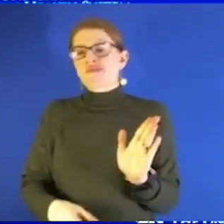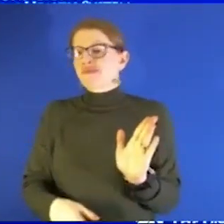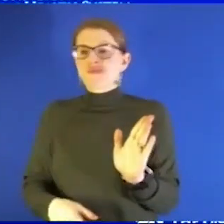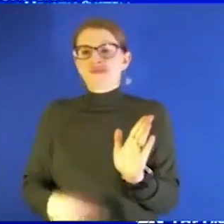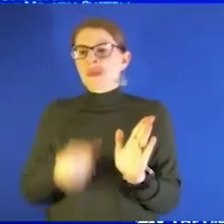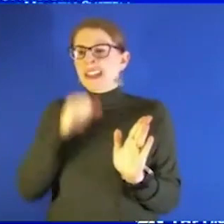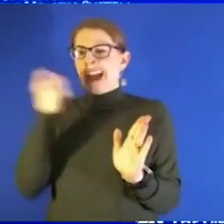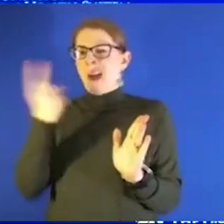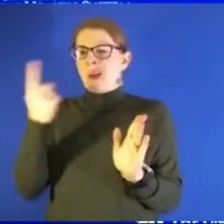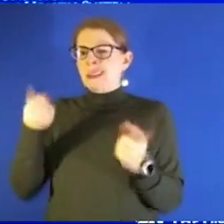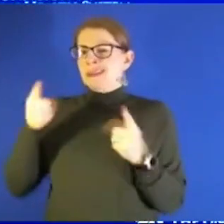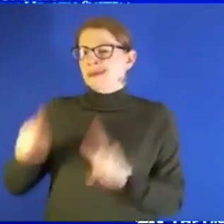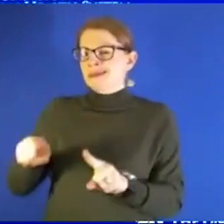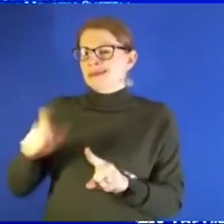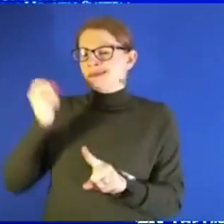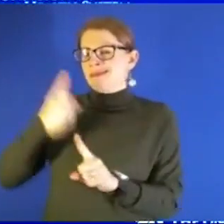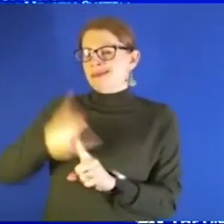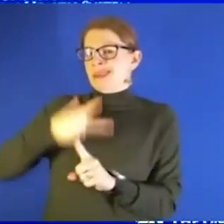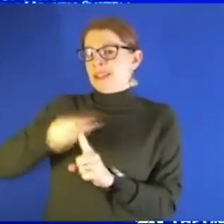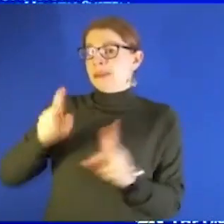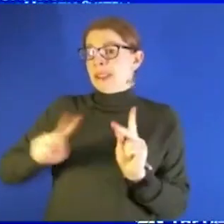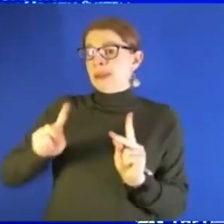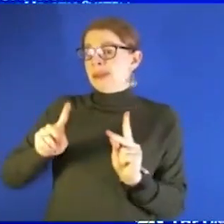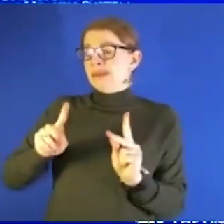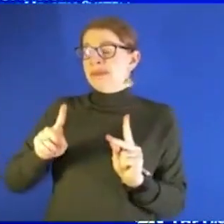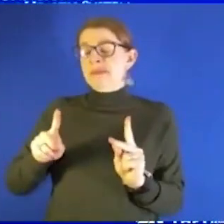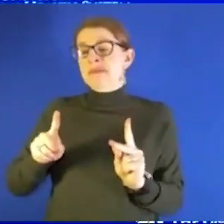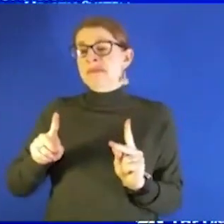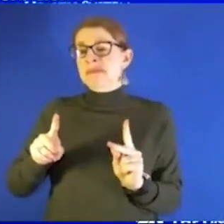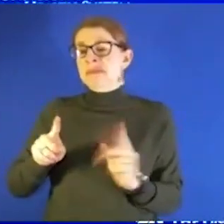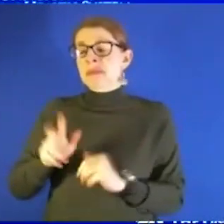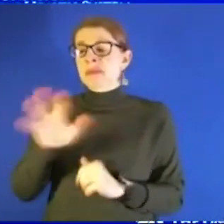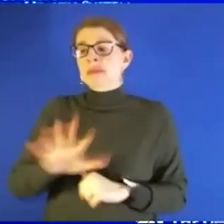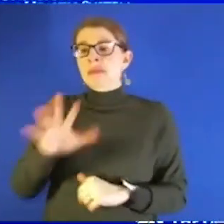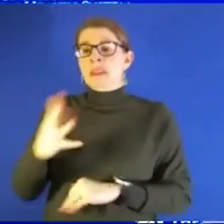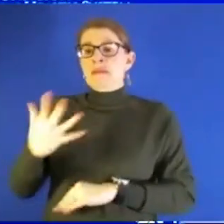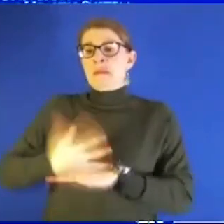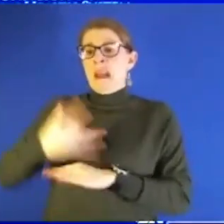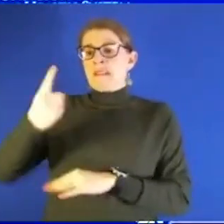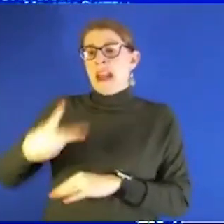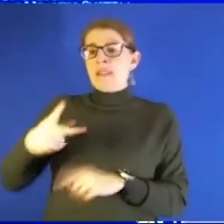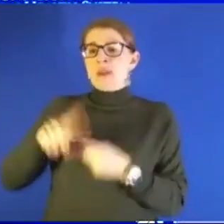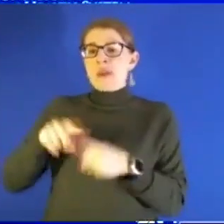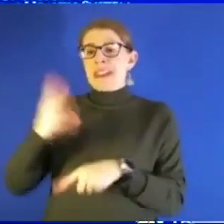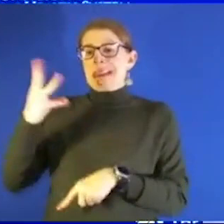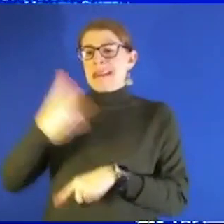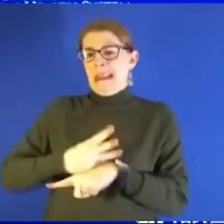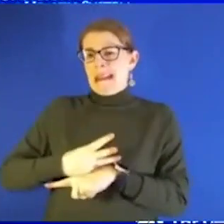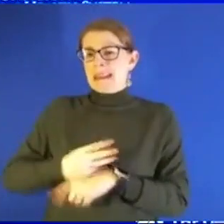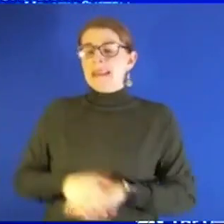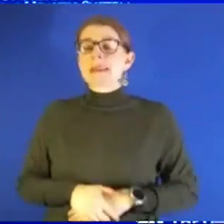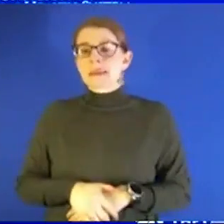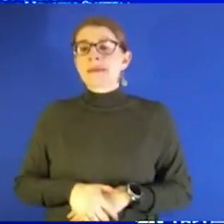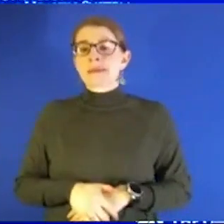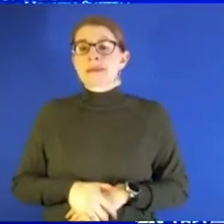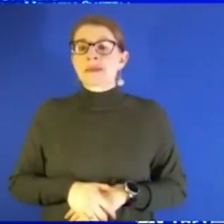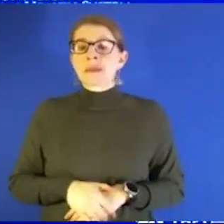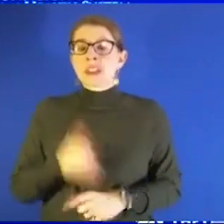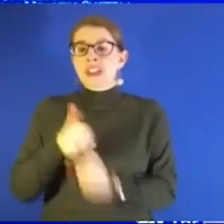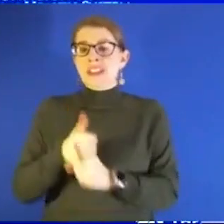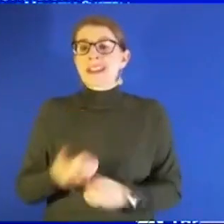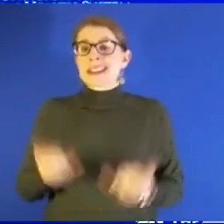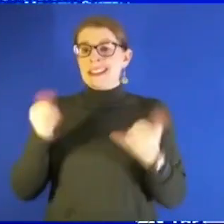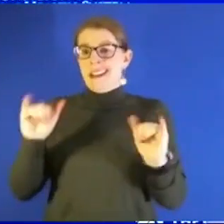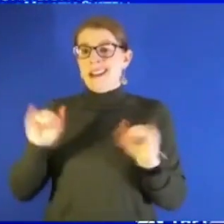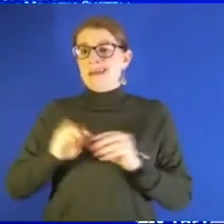Even in vaccinated people, we know that it's probably around 5.5 to 6 days where you have that until